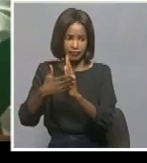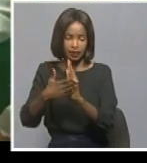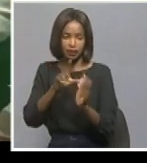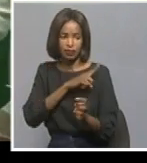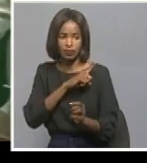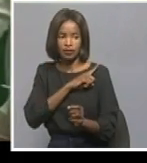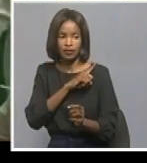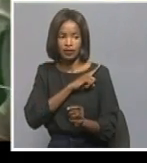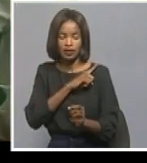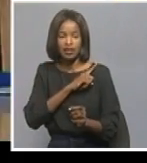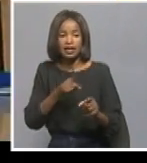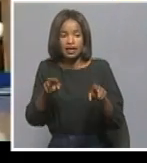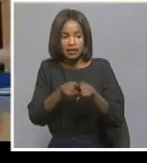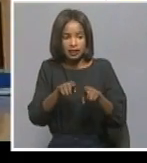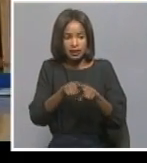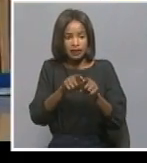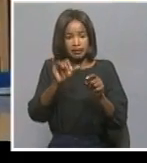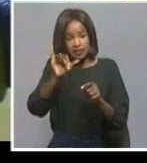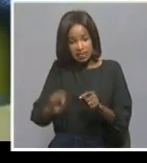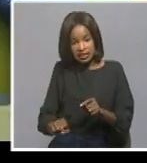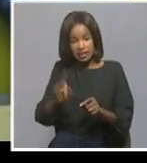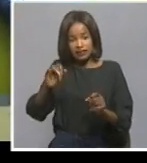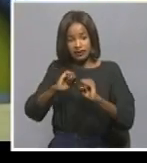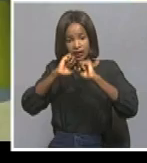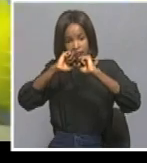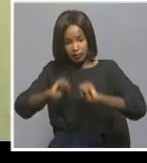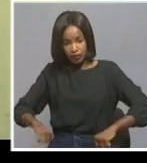correspond with the decision of the Republic of South Africa.